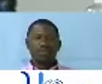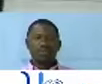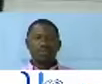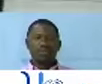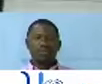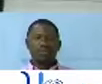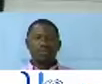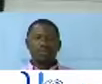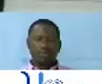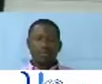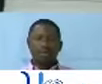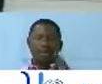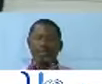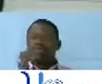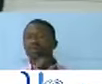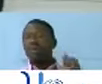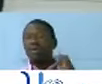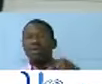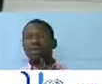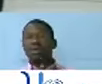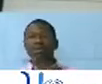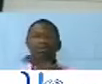I'll take you back